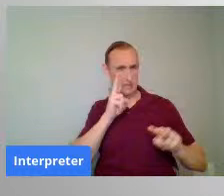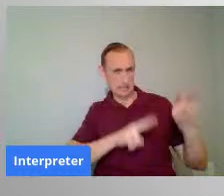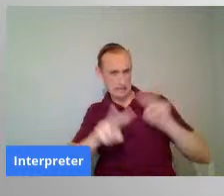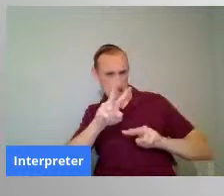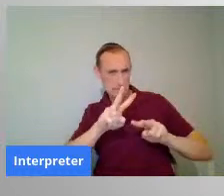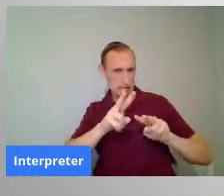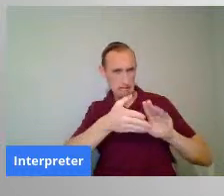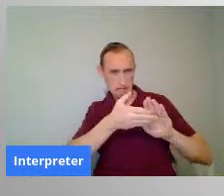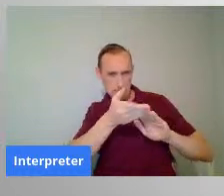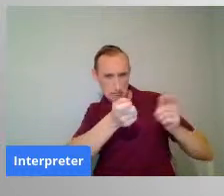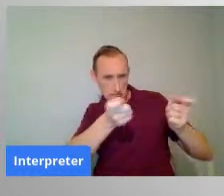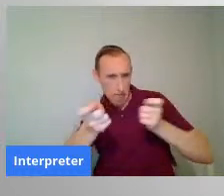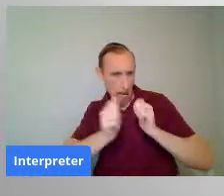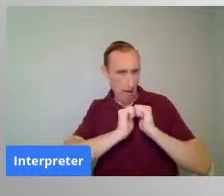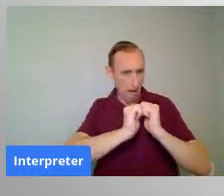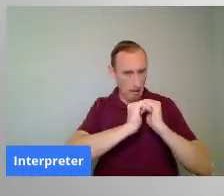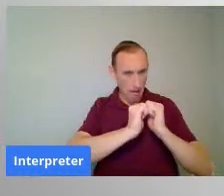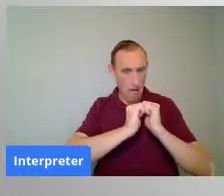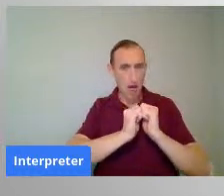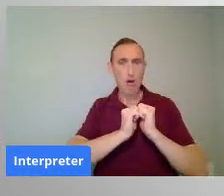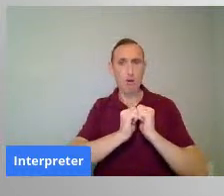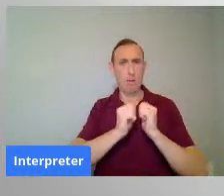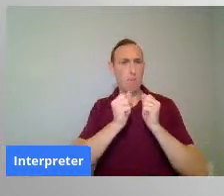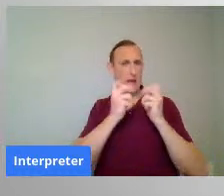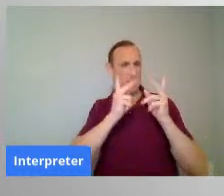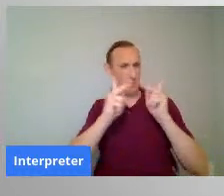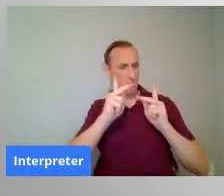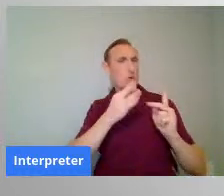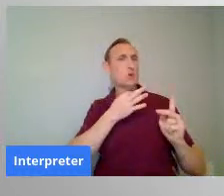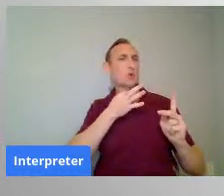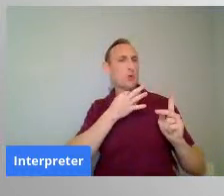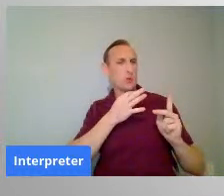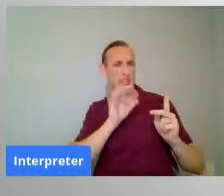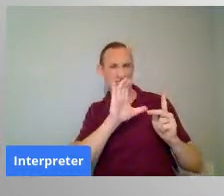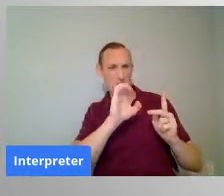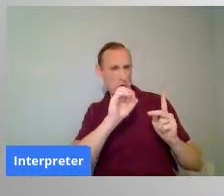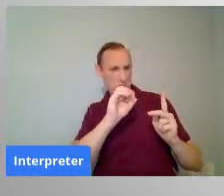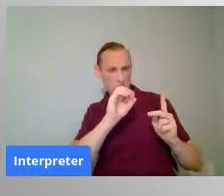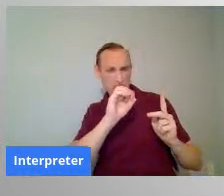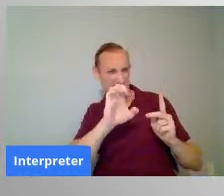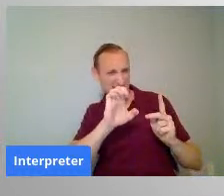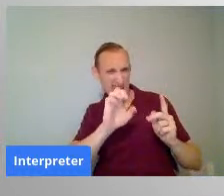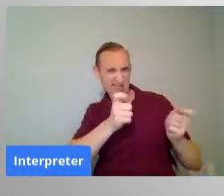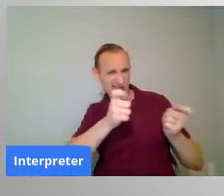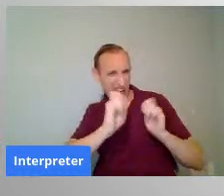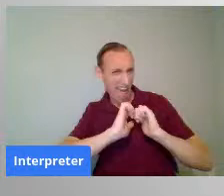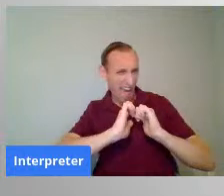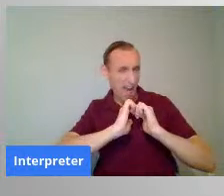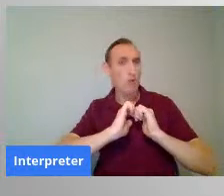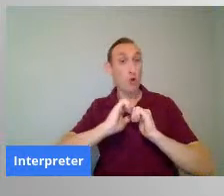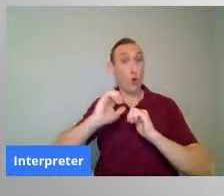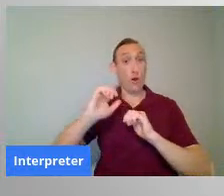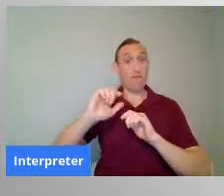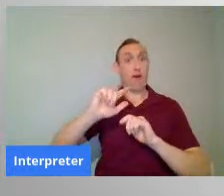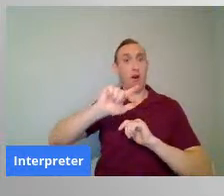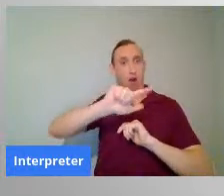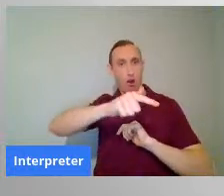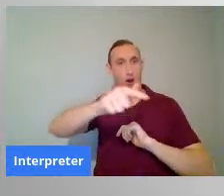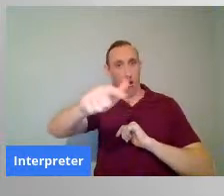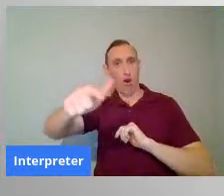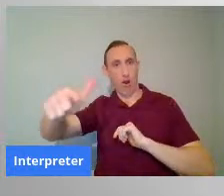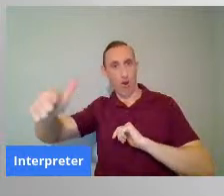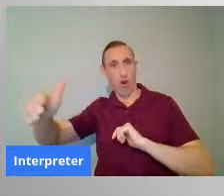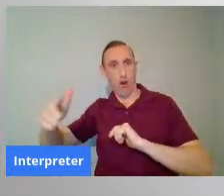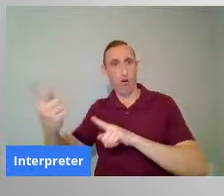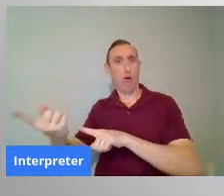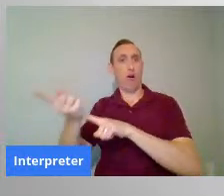and what its mission is. And so we thought that that would be a really good way for people to understand better what's going